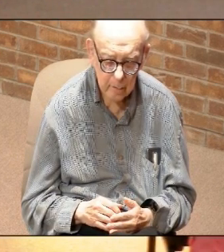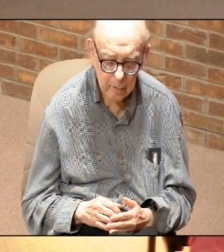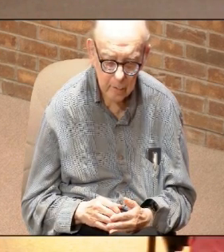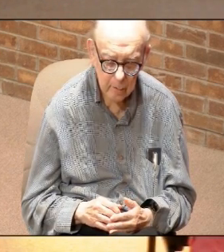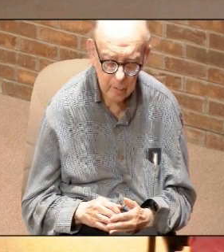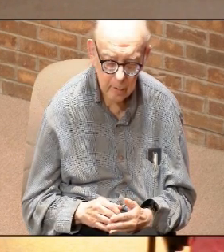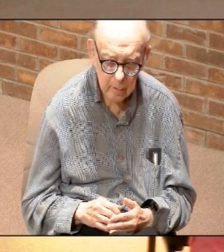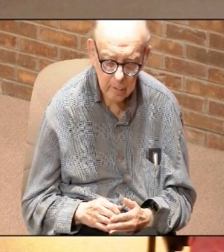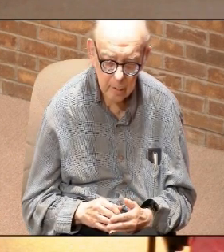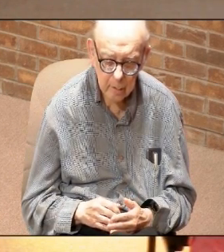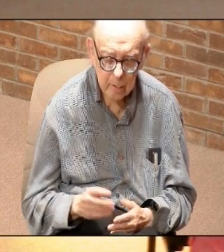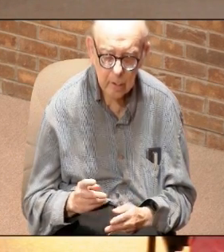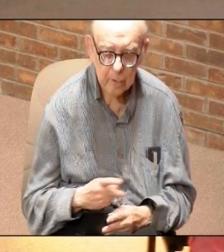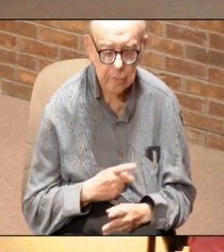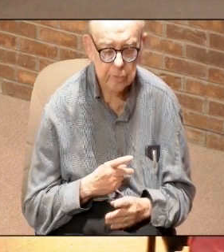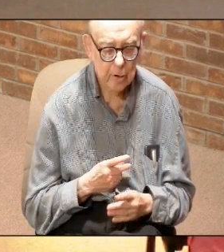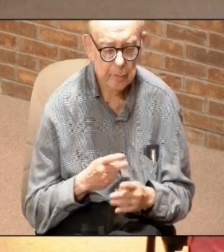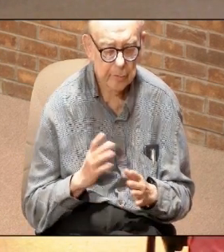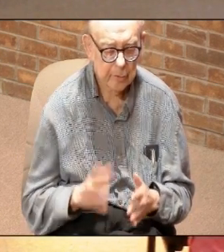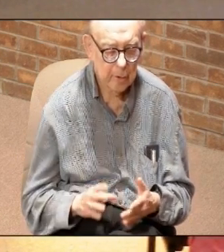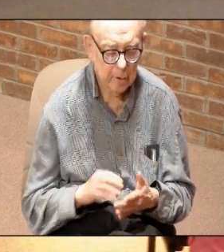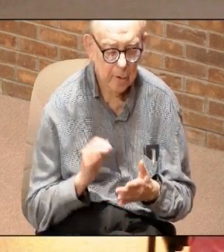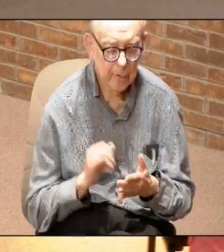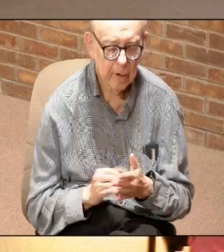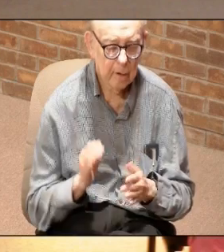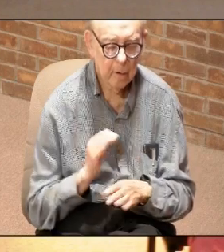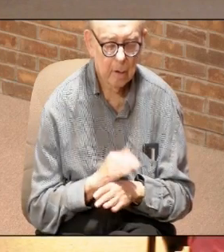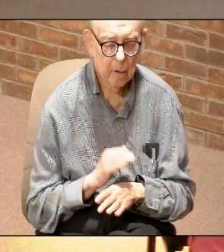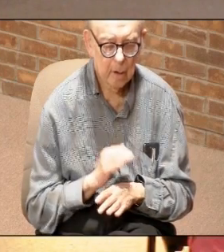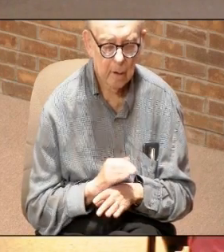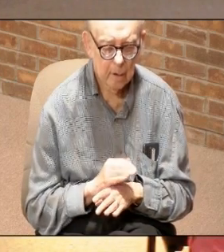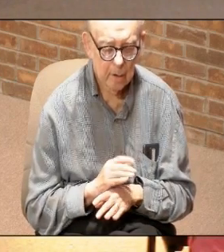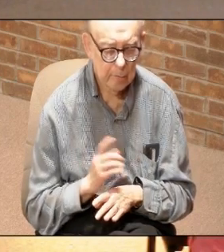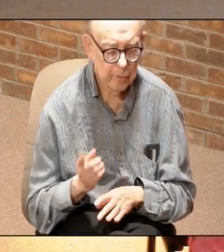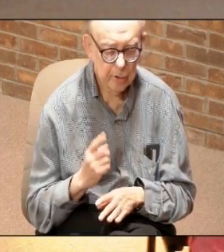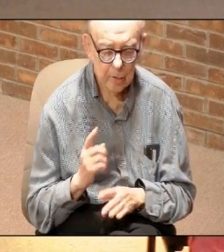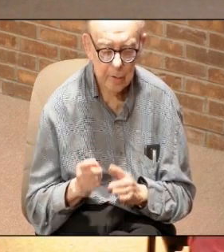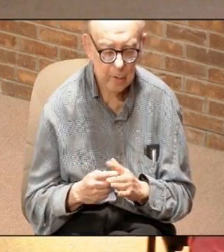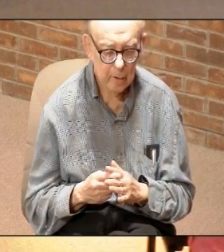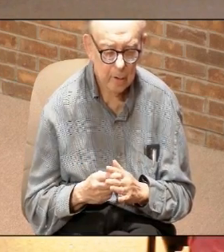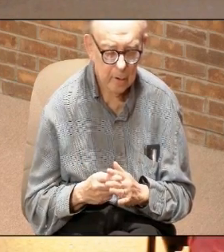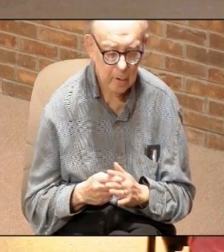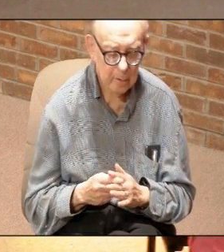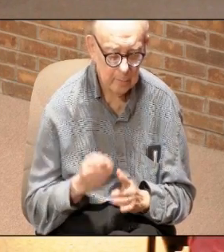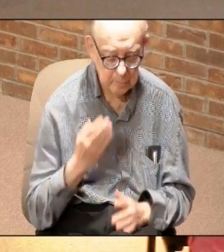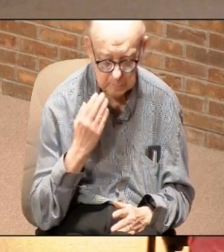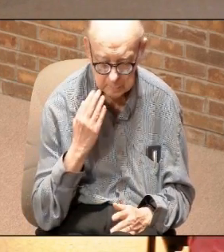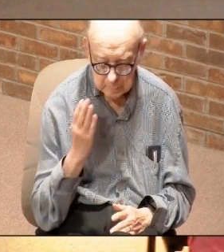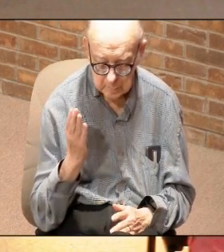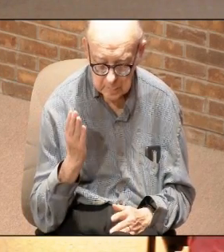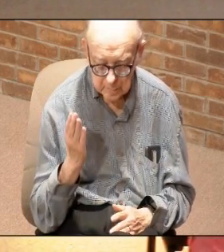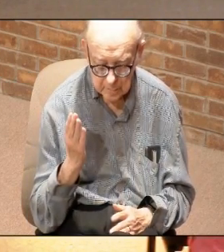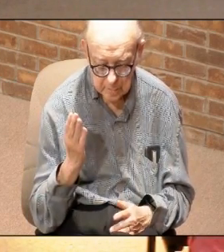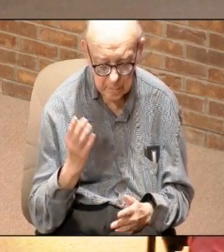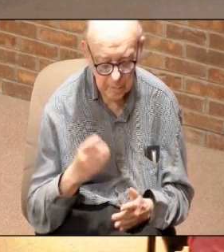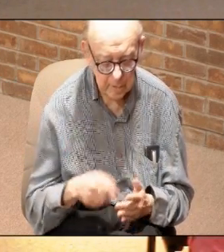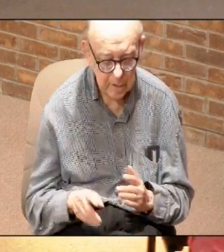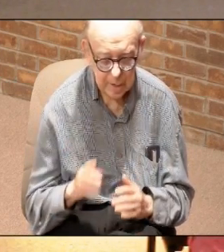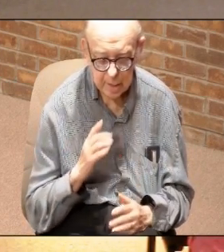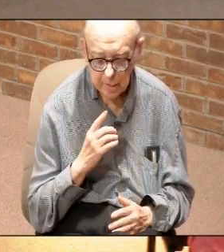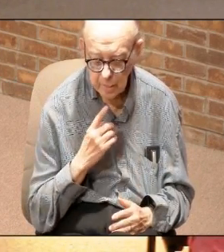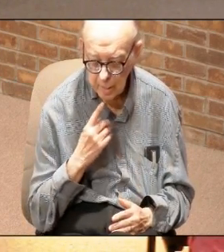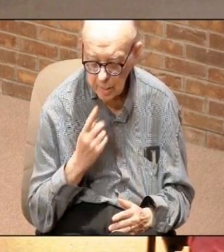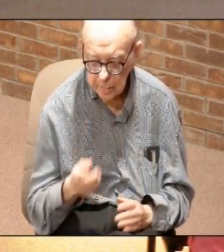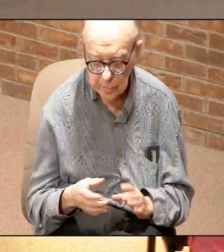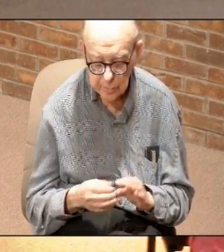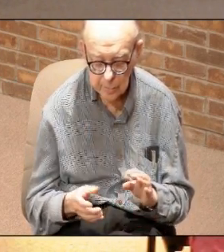The shepherds found out that night this was just the beginning. I have no idea what kind of stories they told, but